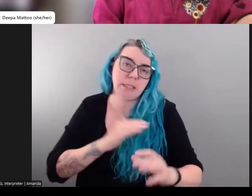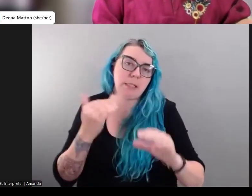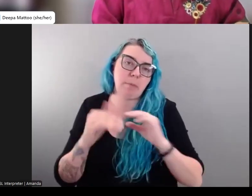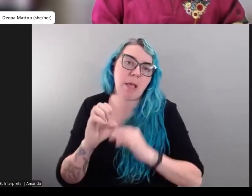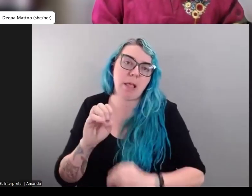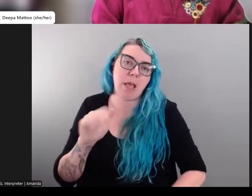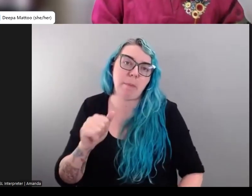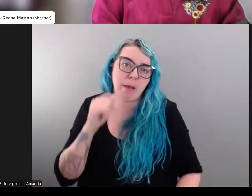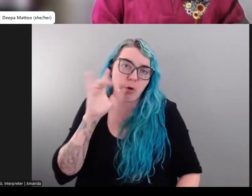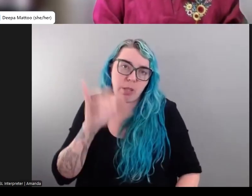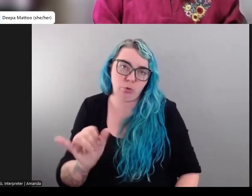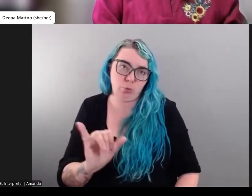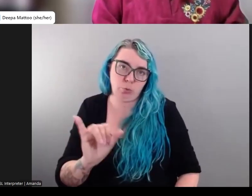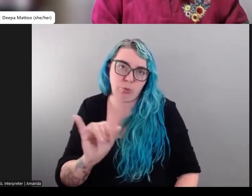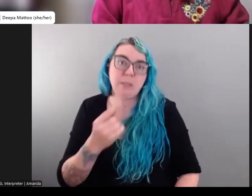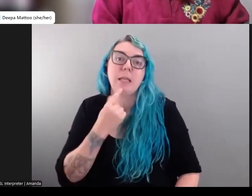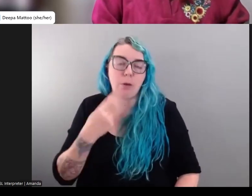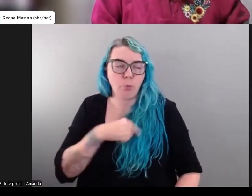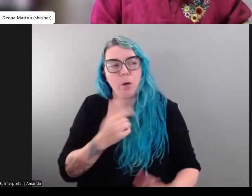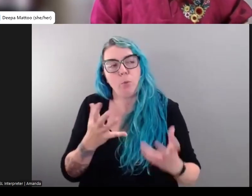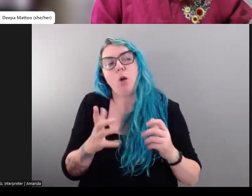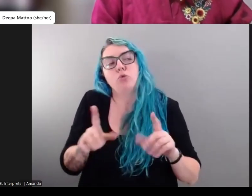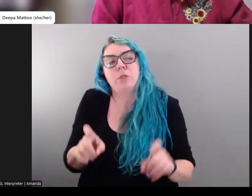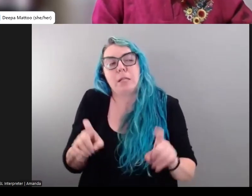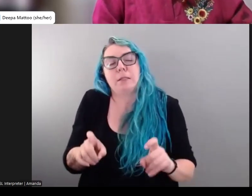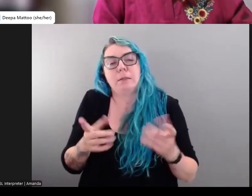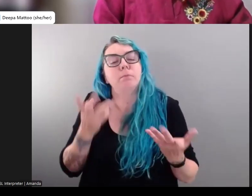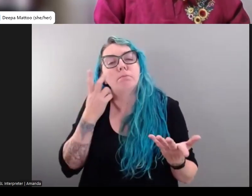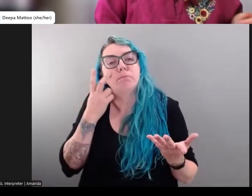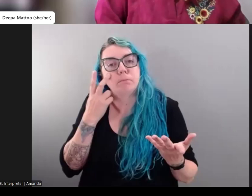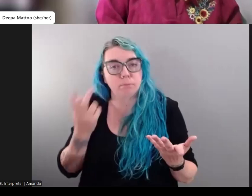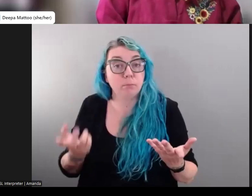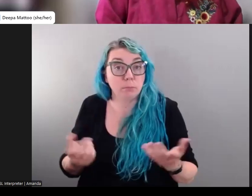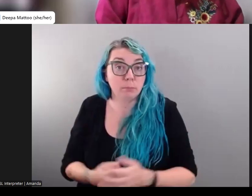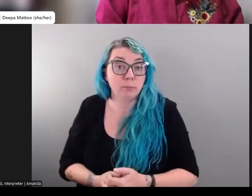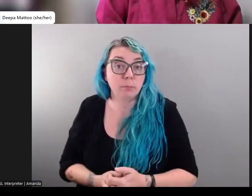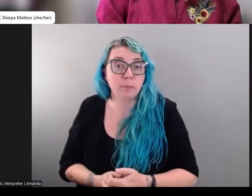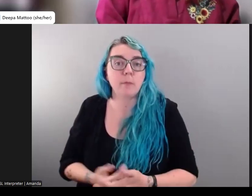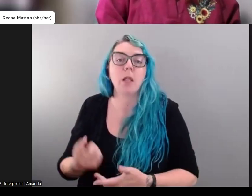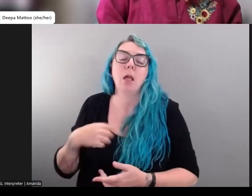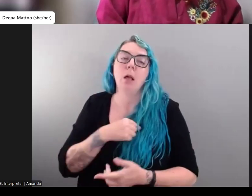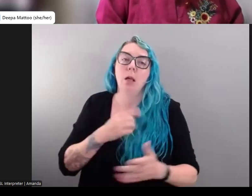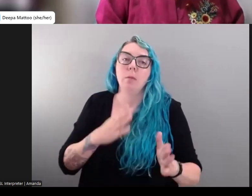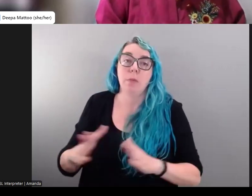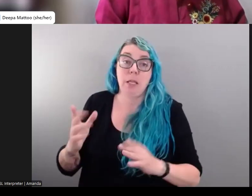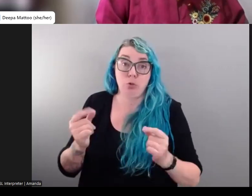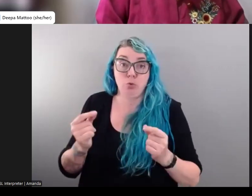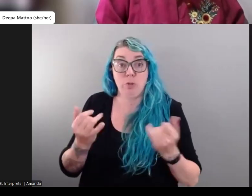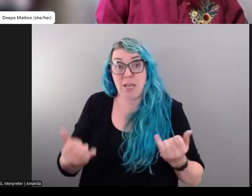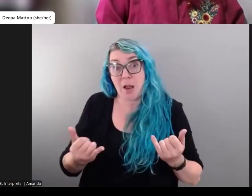In fact, after we have made the changes to the tool that we are hoping to make in next little